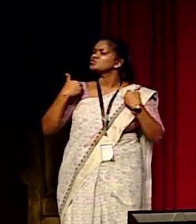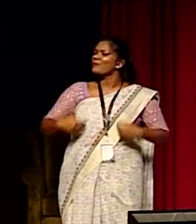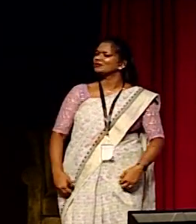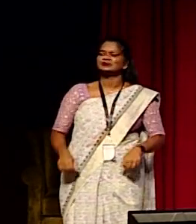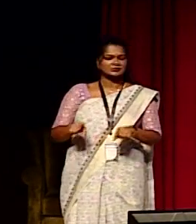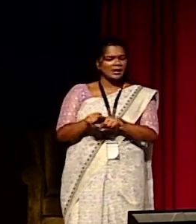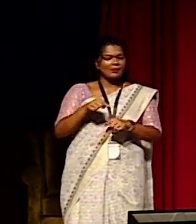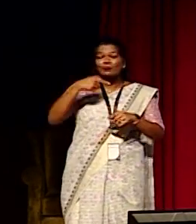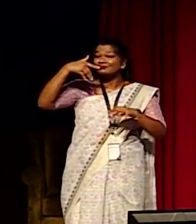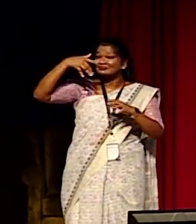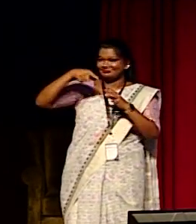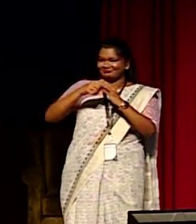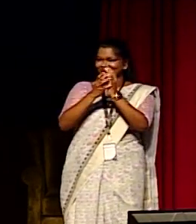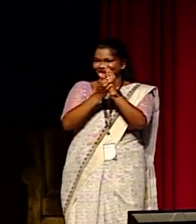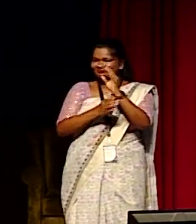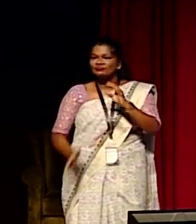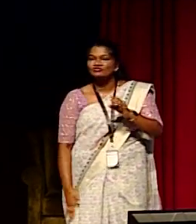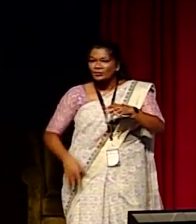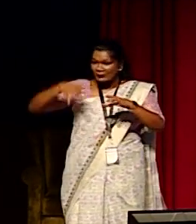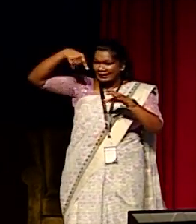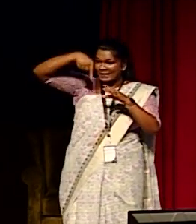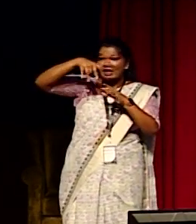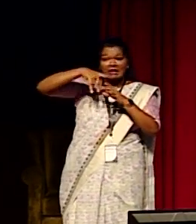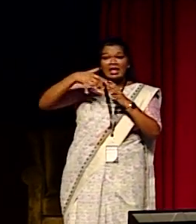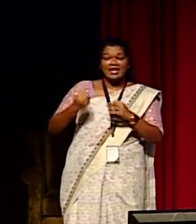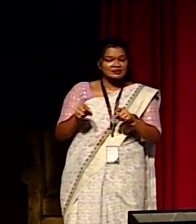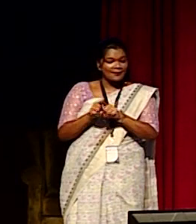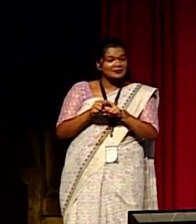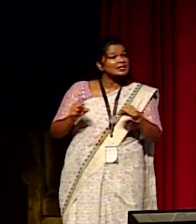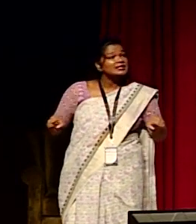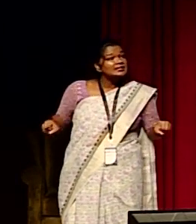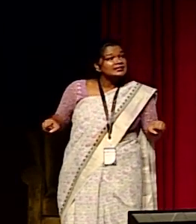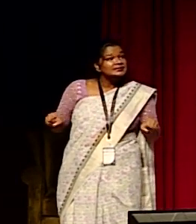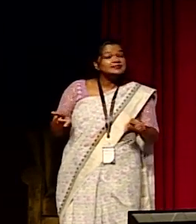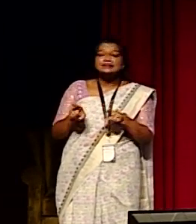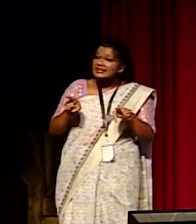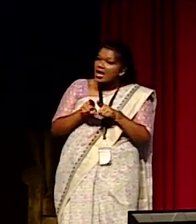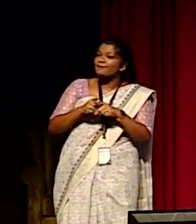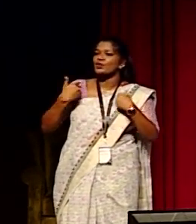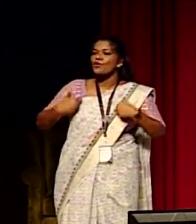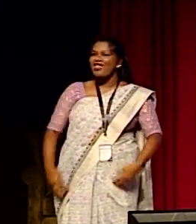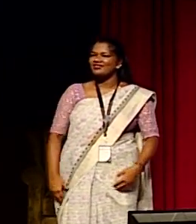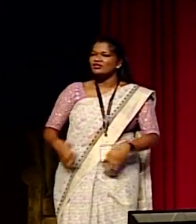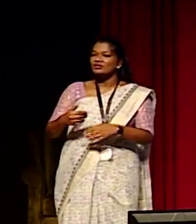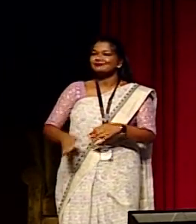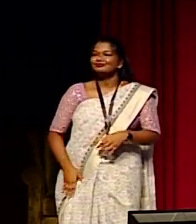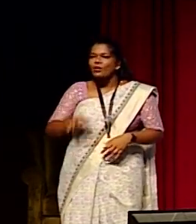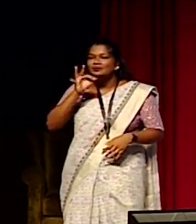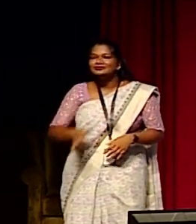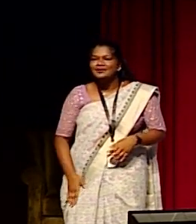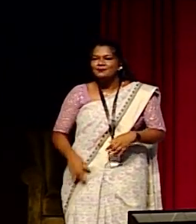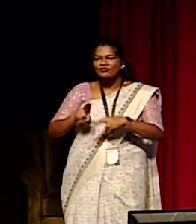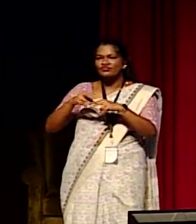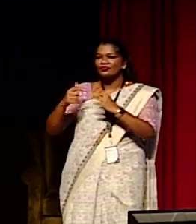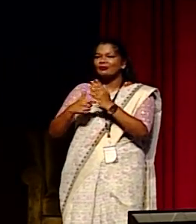The internal structure of the Jaipur foot, exactly like the human foot, consists of